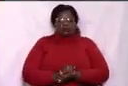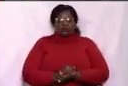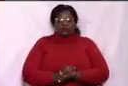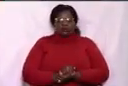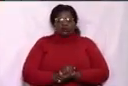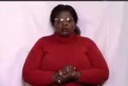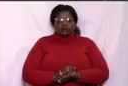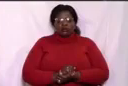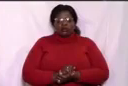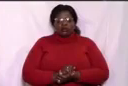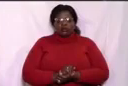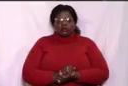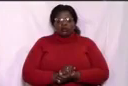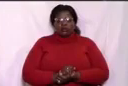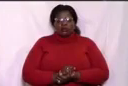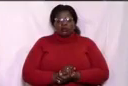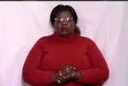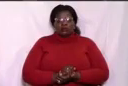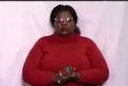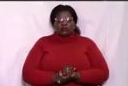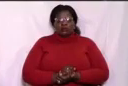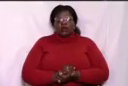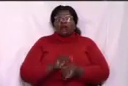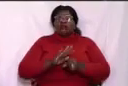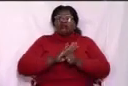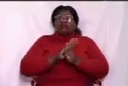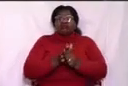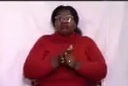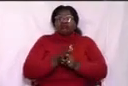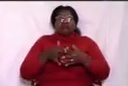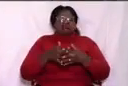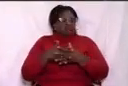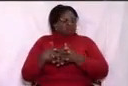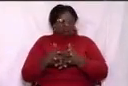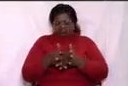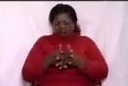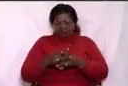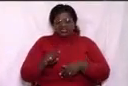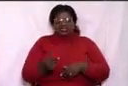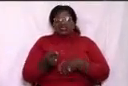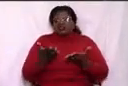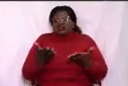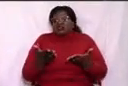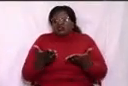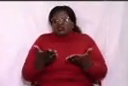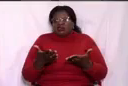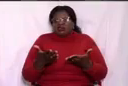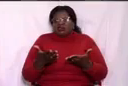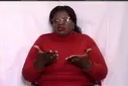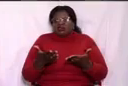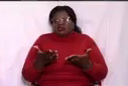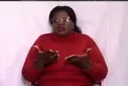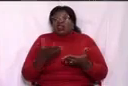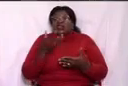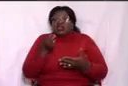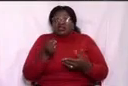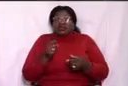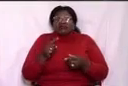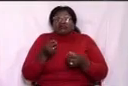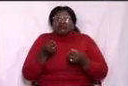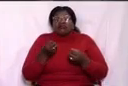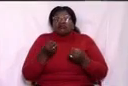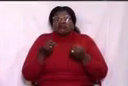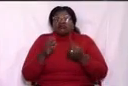COVID-19 has really messed things up a lot. Like we had orders before